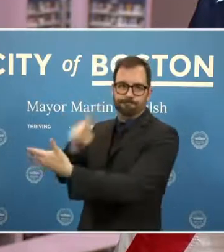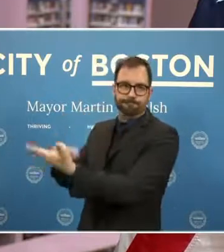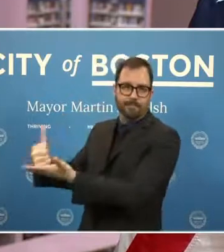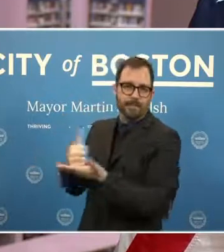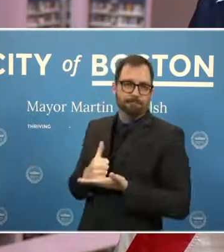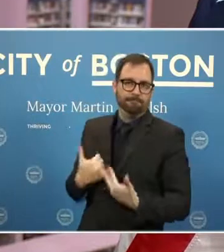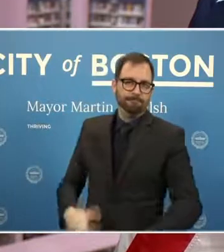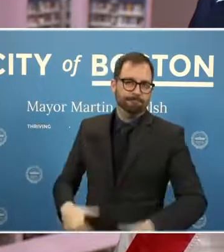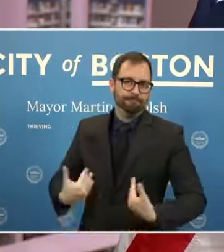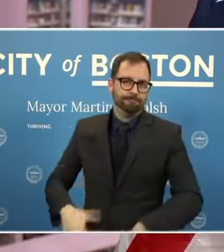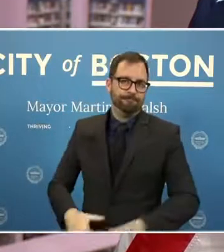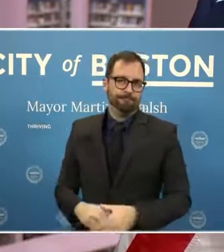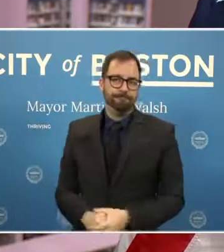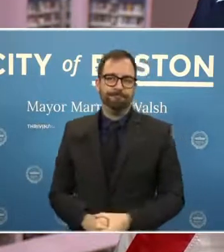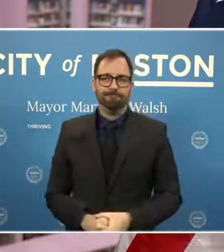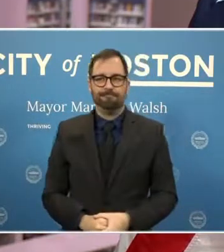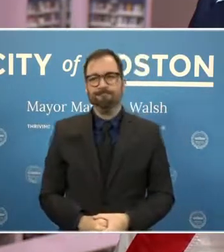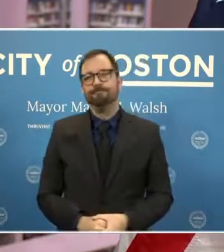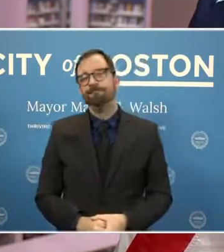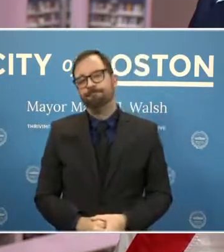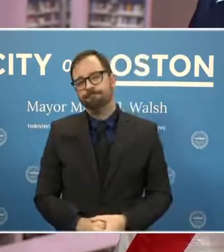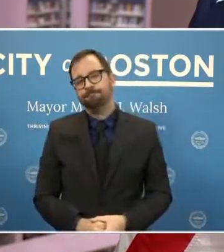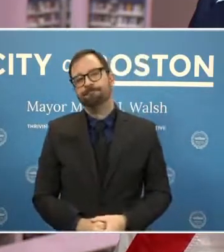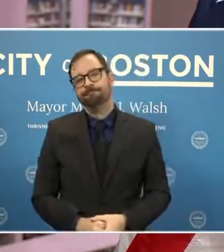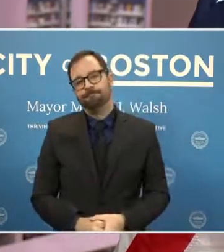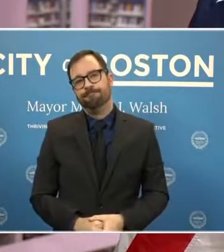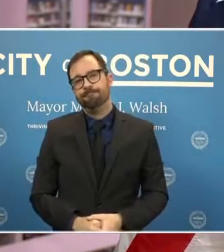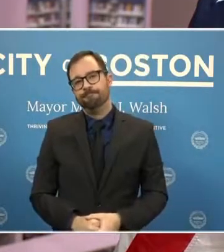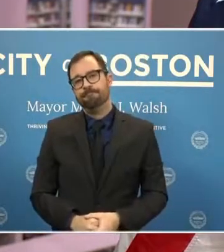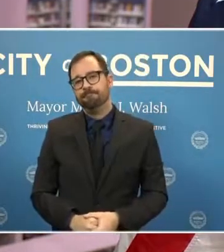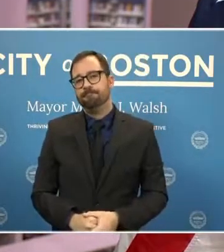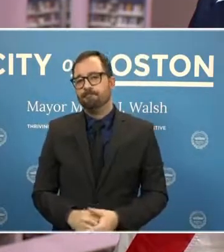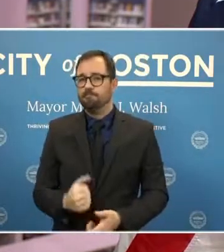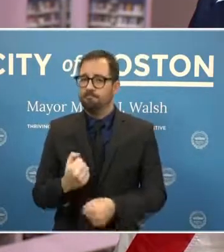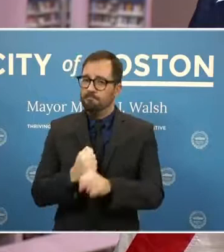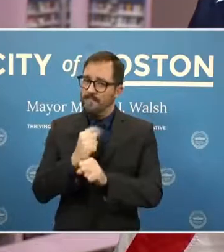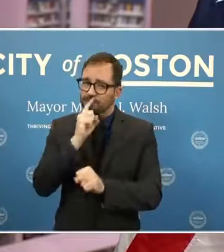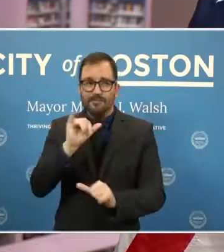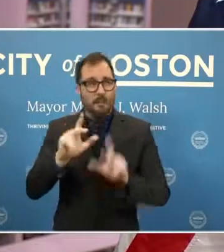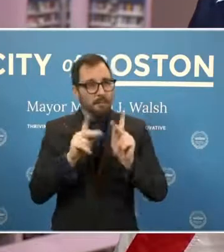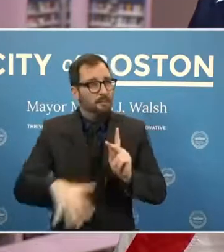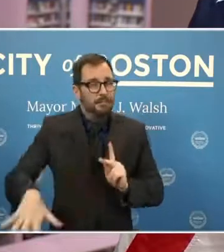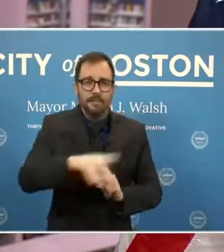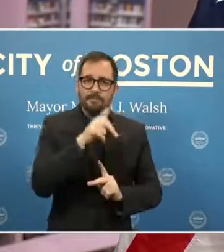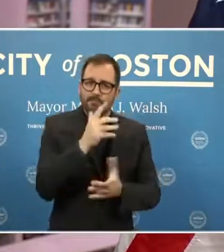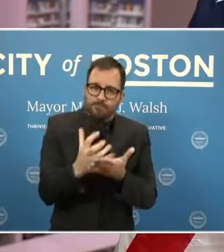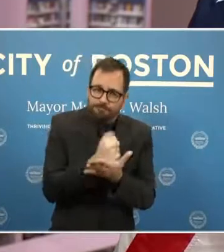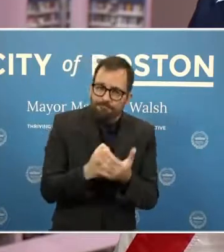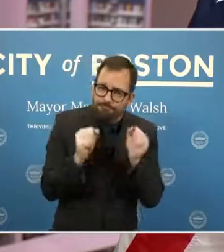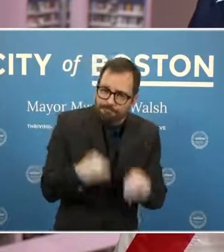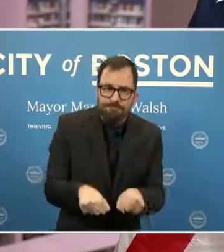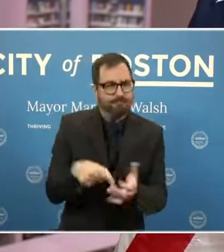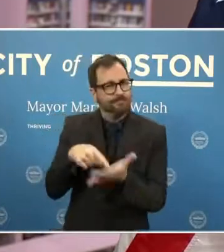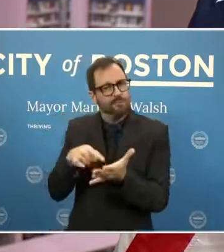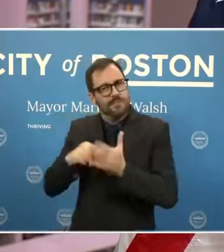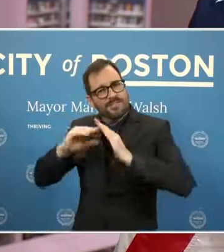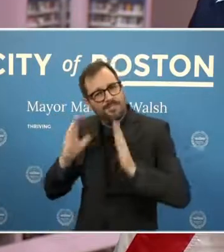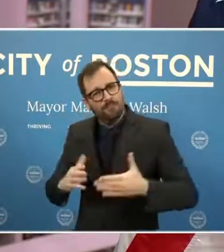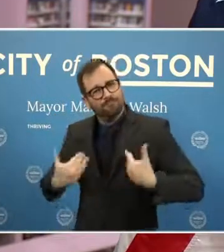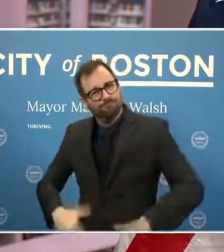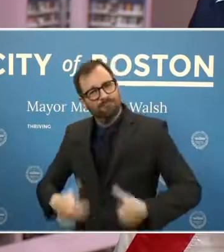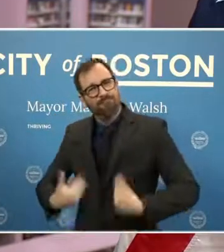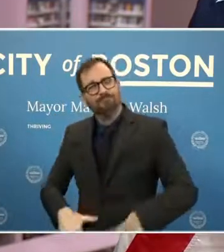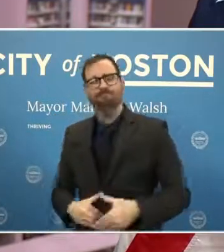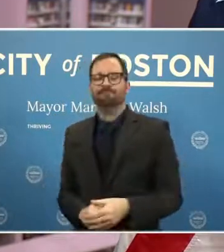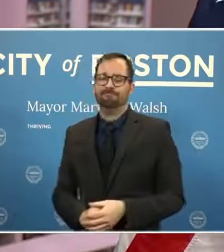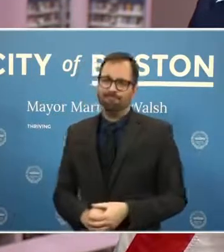work to end youth and family homelessness. We've created the first ever city-funded rental voucher program so that more families can